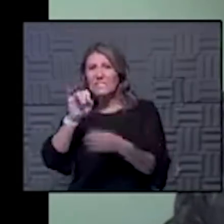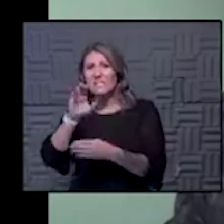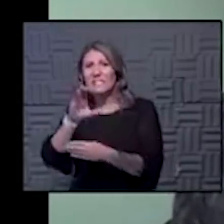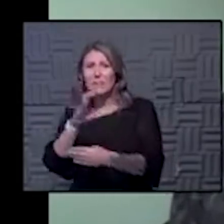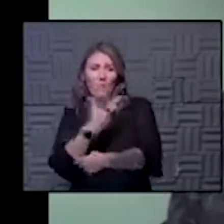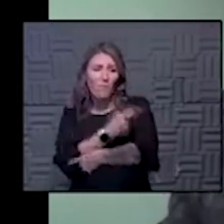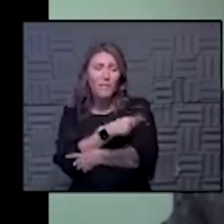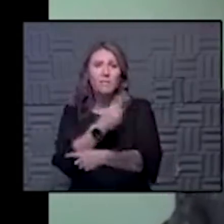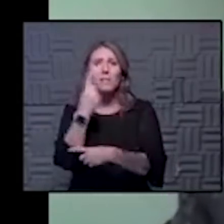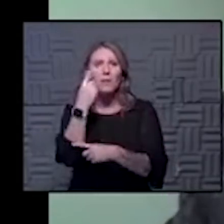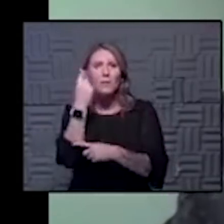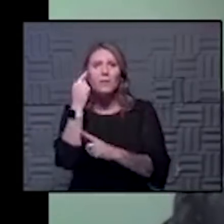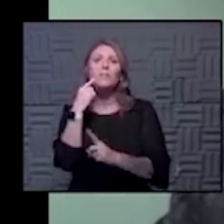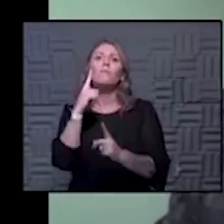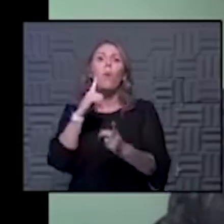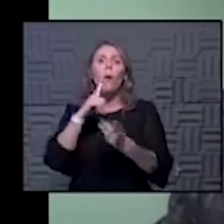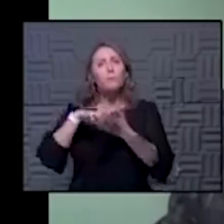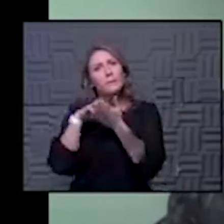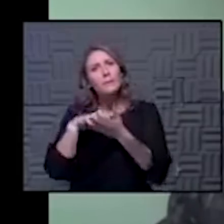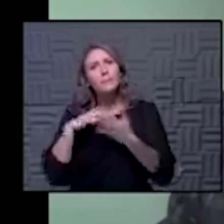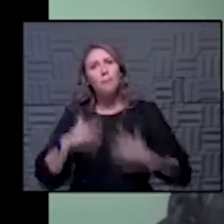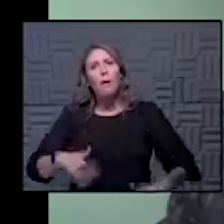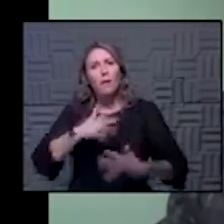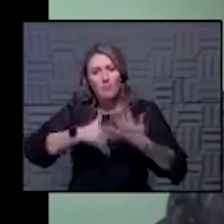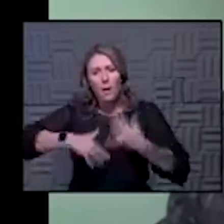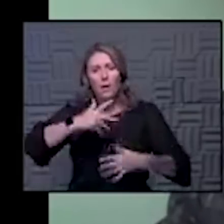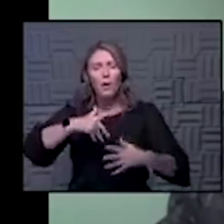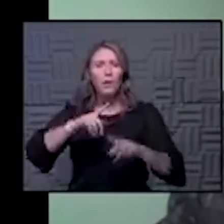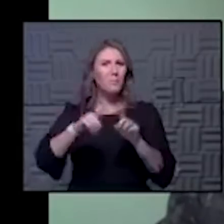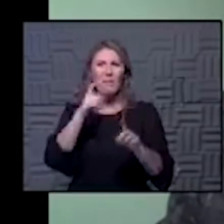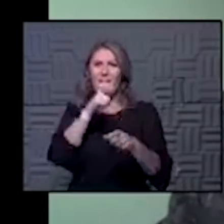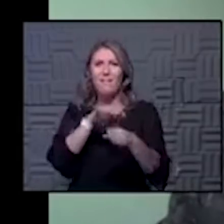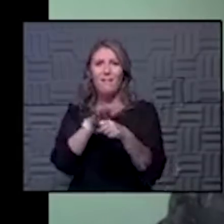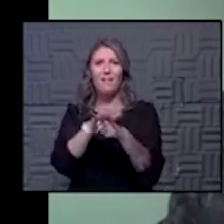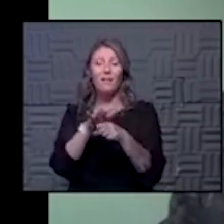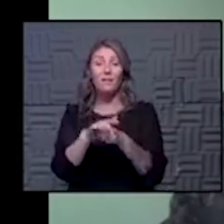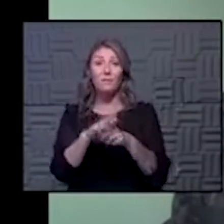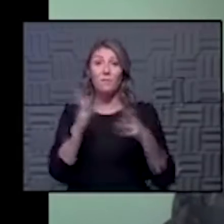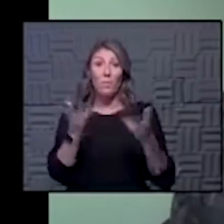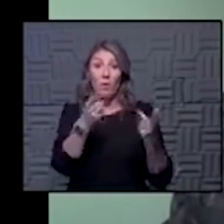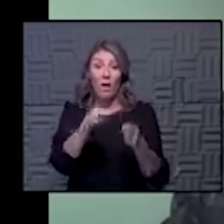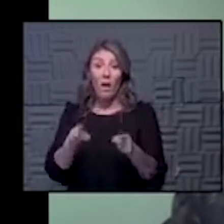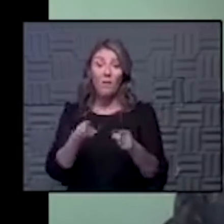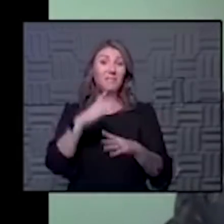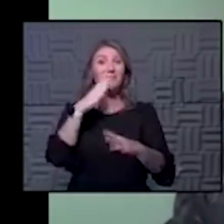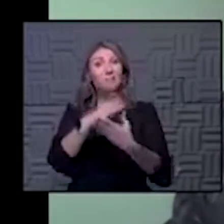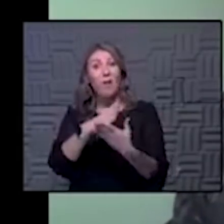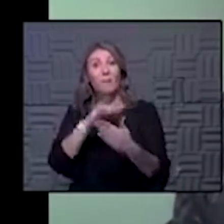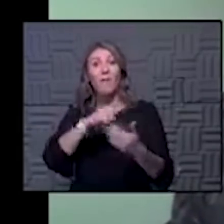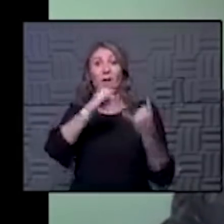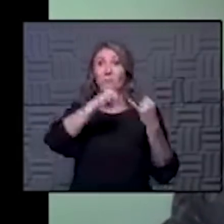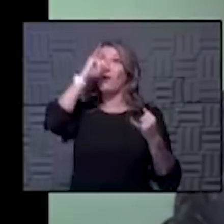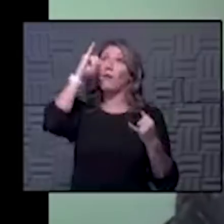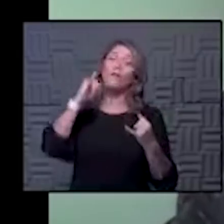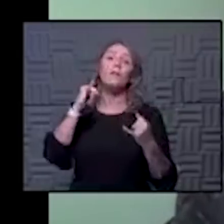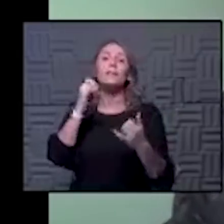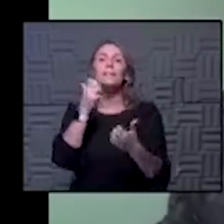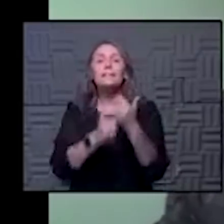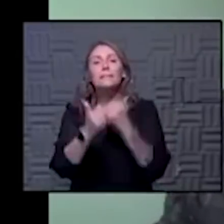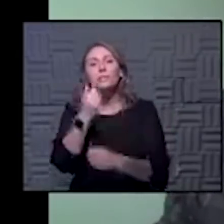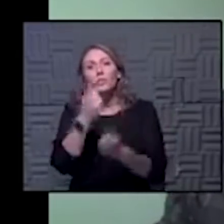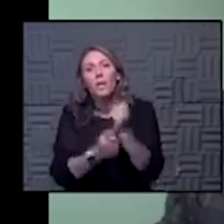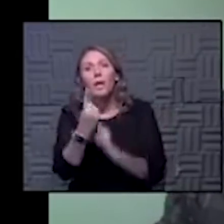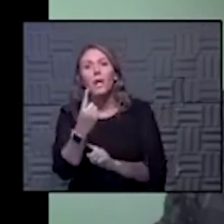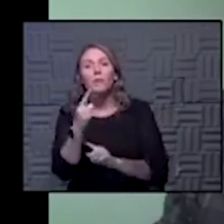There was nowhere near come close to trying to stem this rise. The only thing that's going to stem this rise is what each of us does if we follow the pillars of